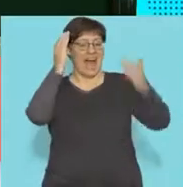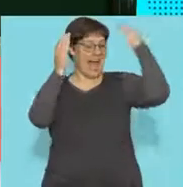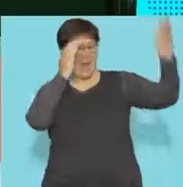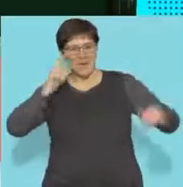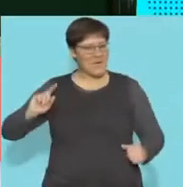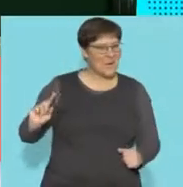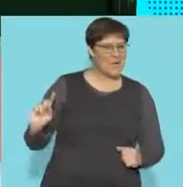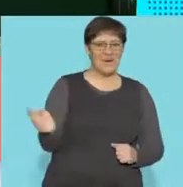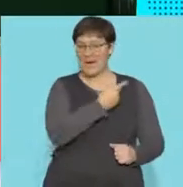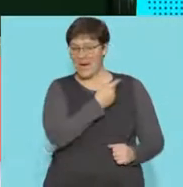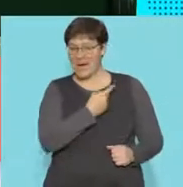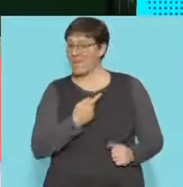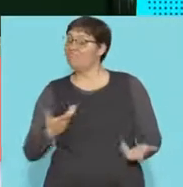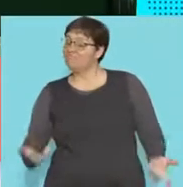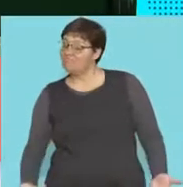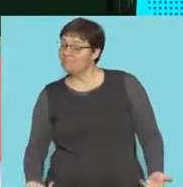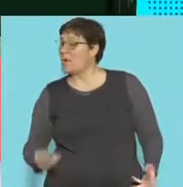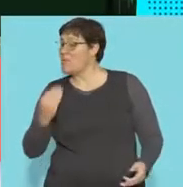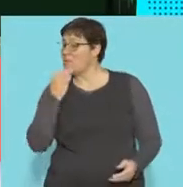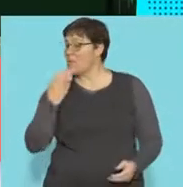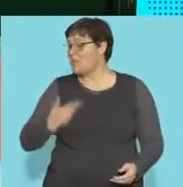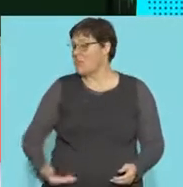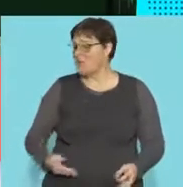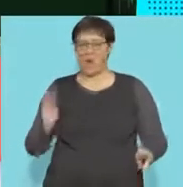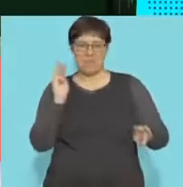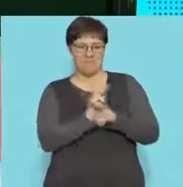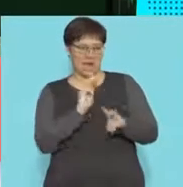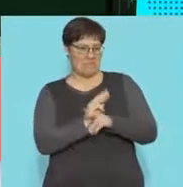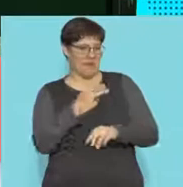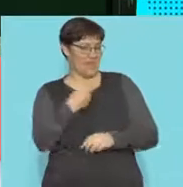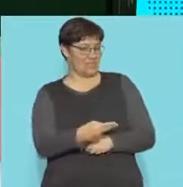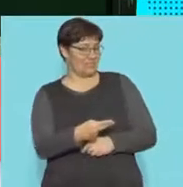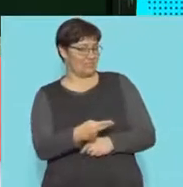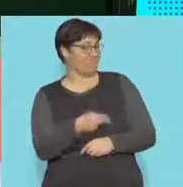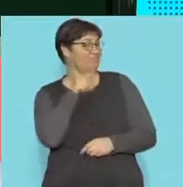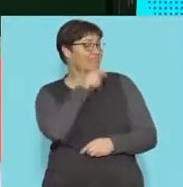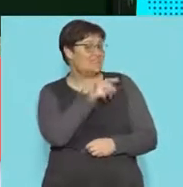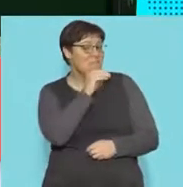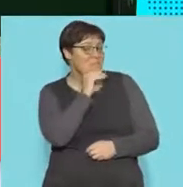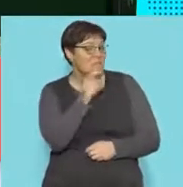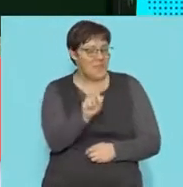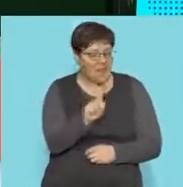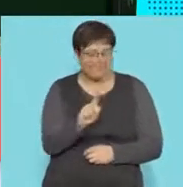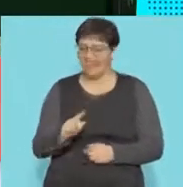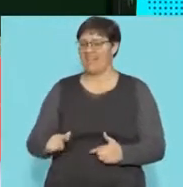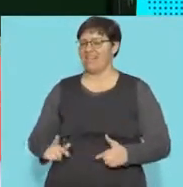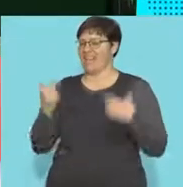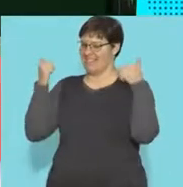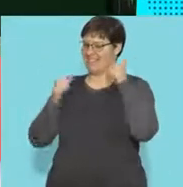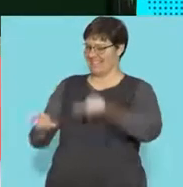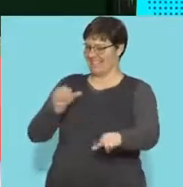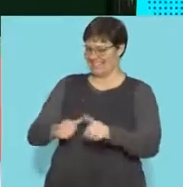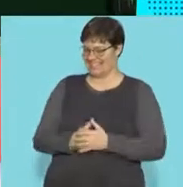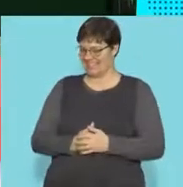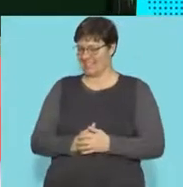Hello everybody, Mama H here. And that of course means life sciences. So